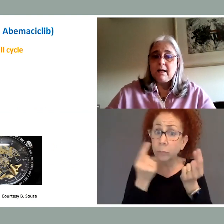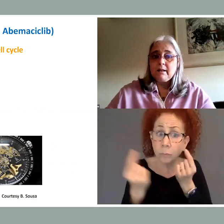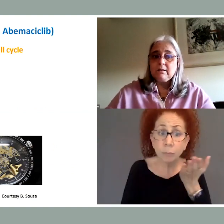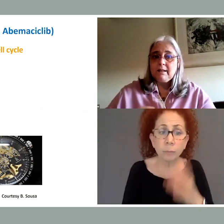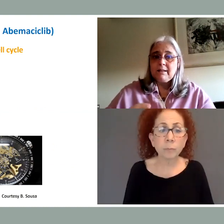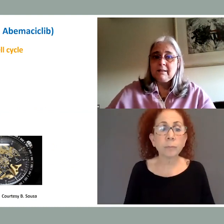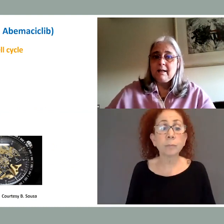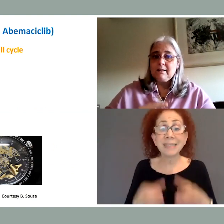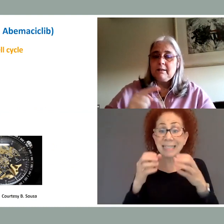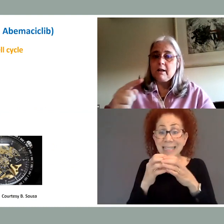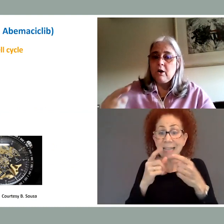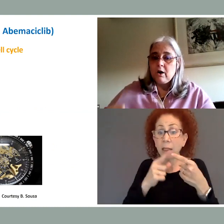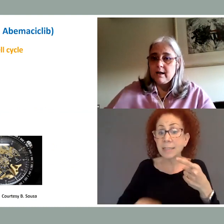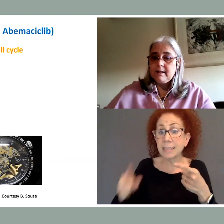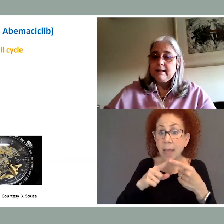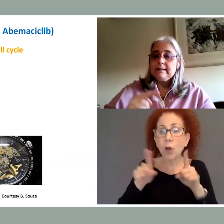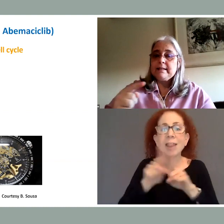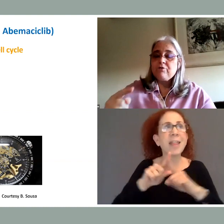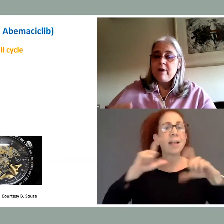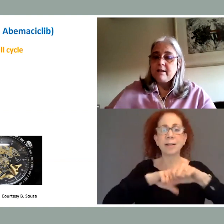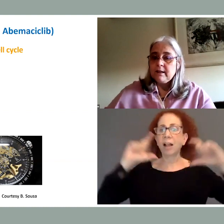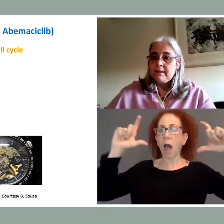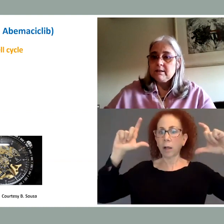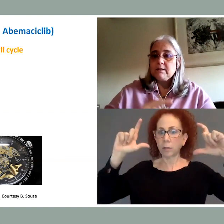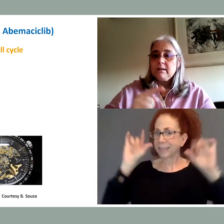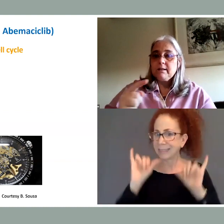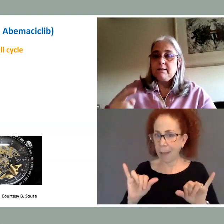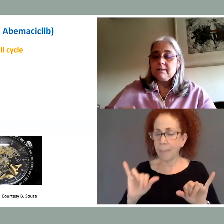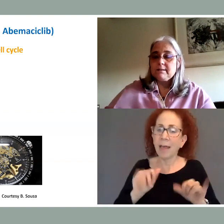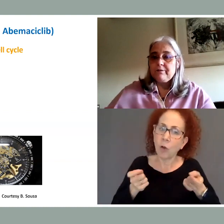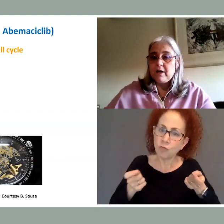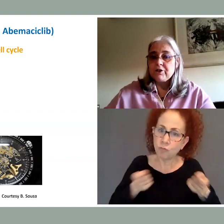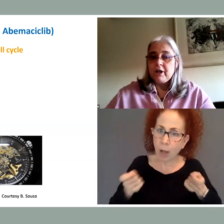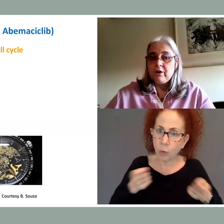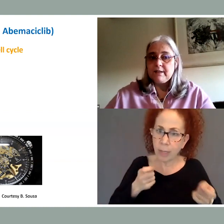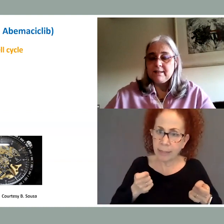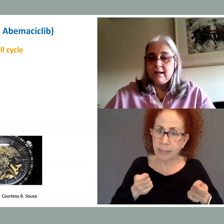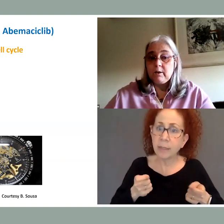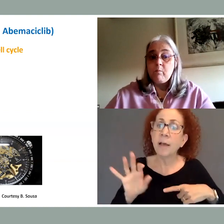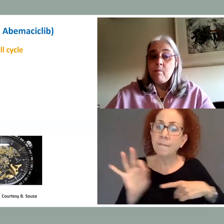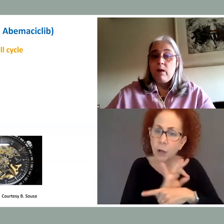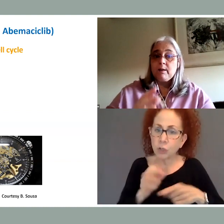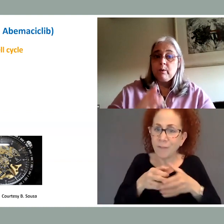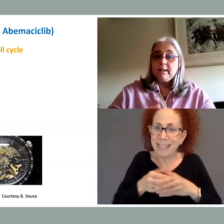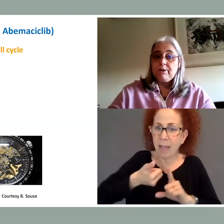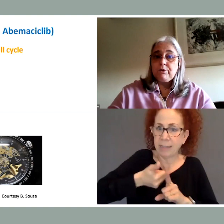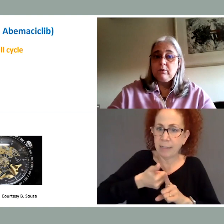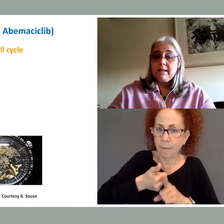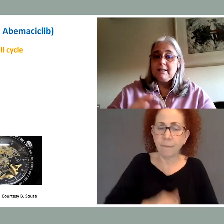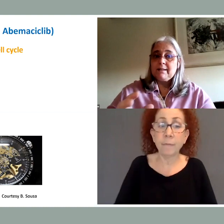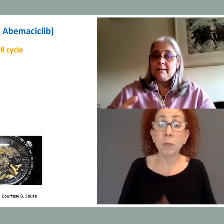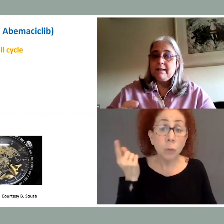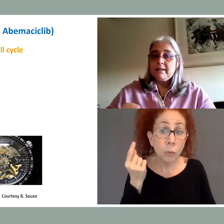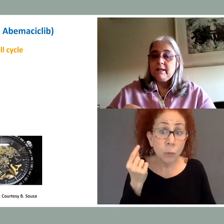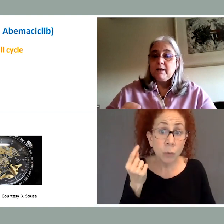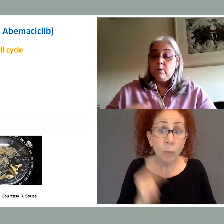cell cycle is like the clock that regulates the functioning of the cell. And what they do